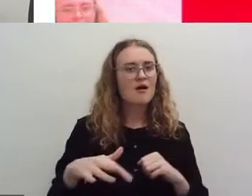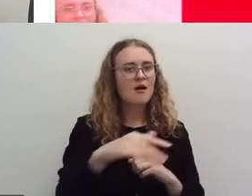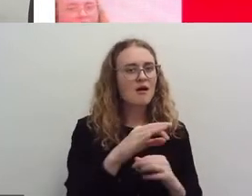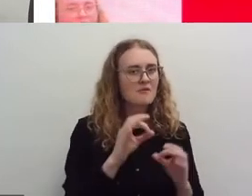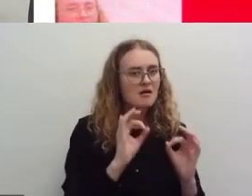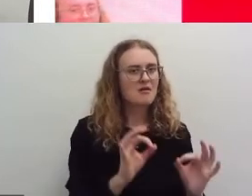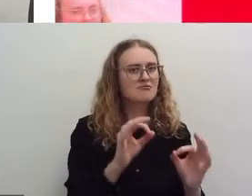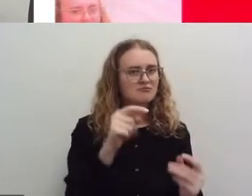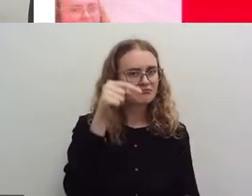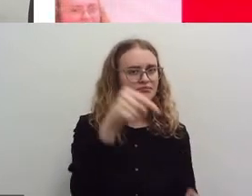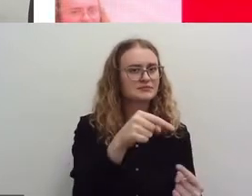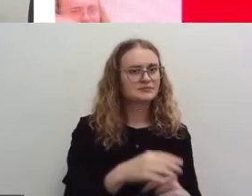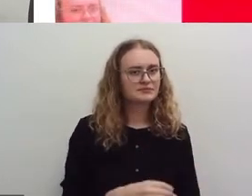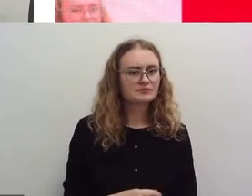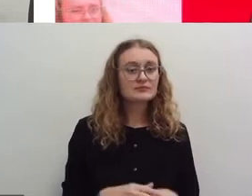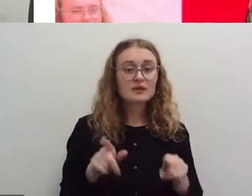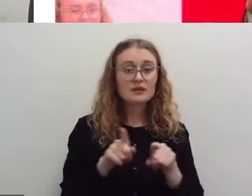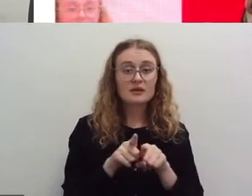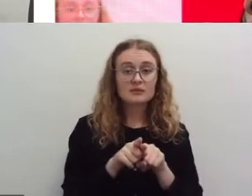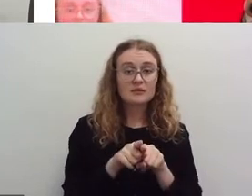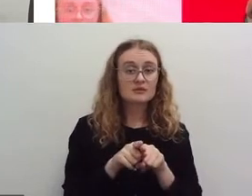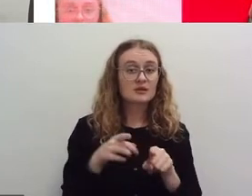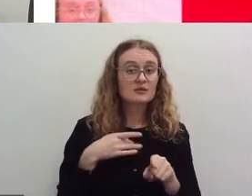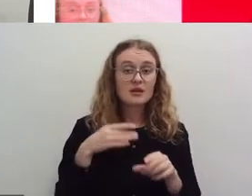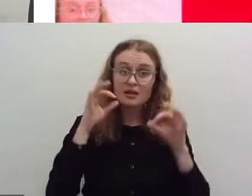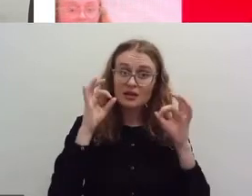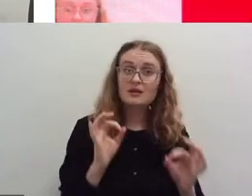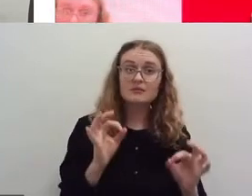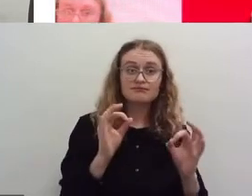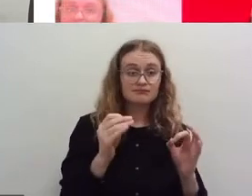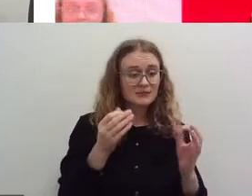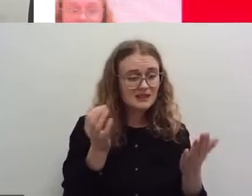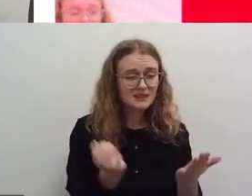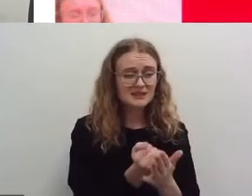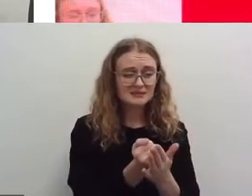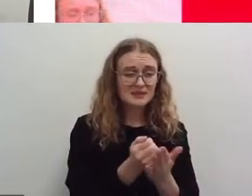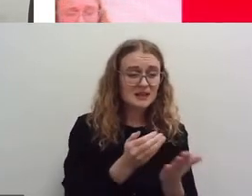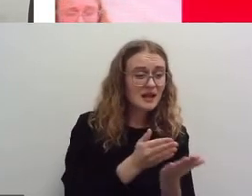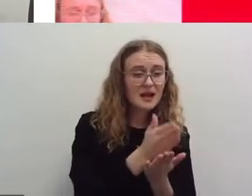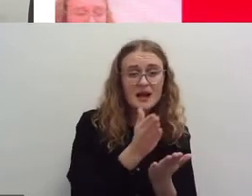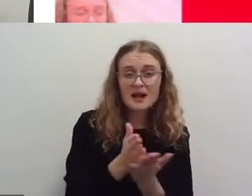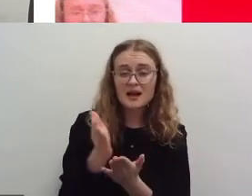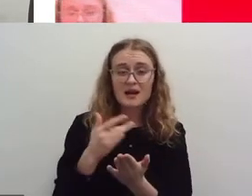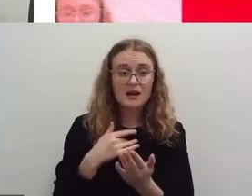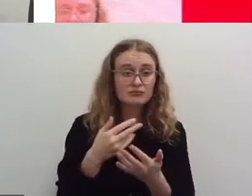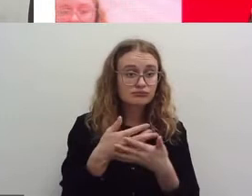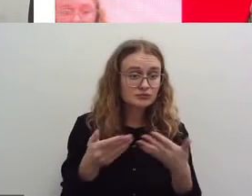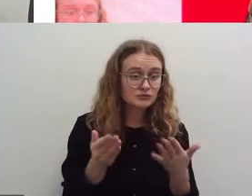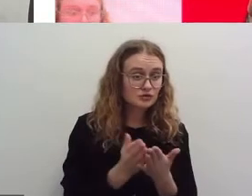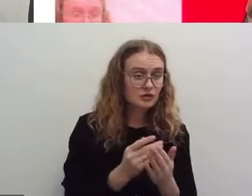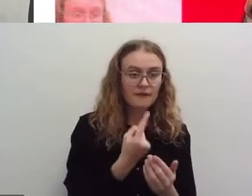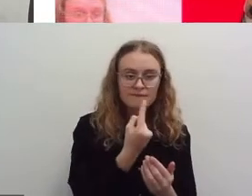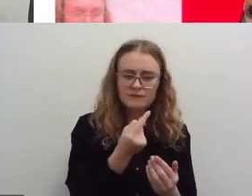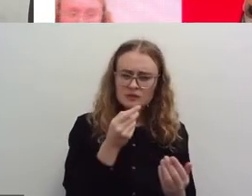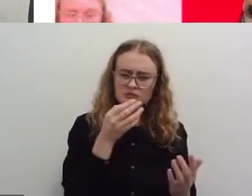one path? Can we do that in different ways too? So this will be the question for now, and I'll ask Aveli